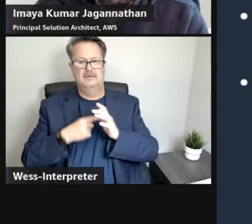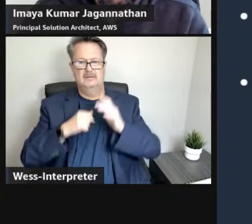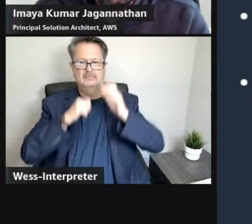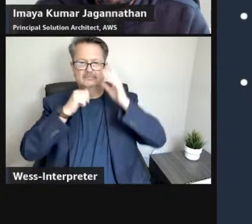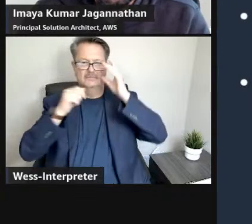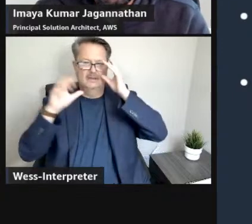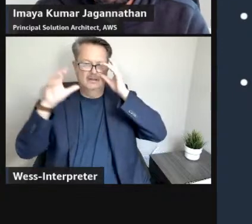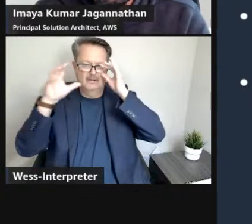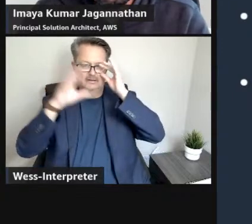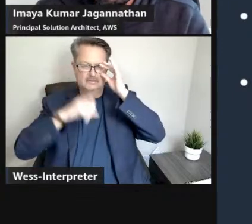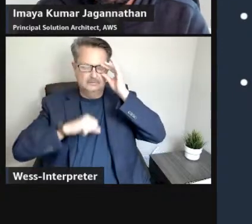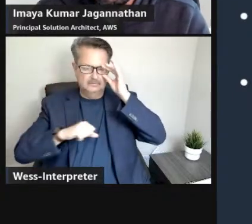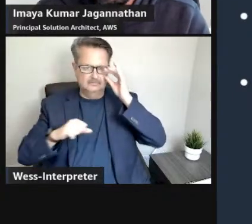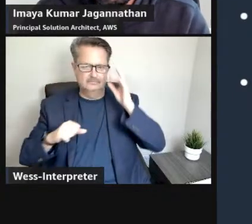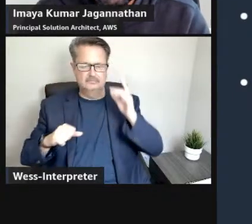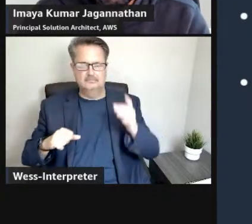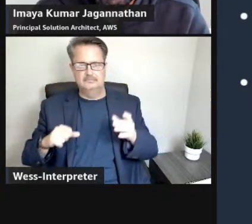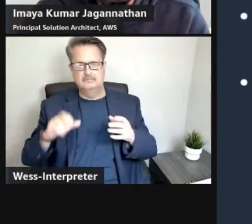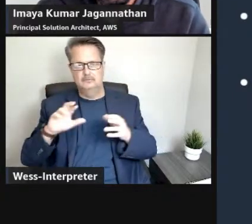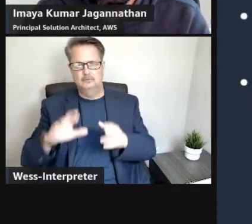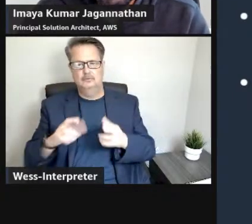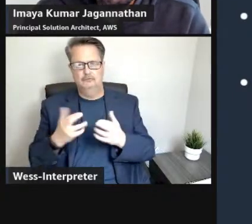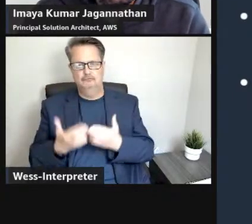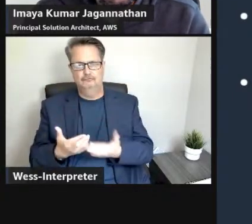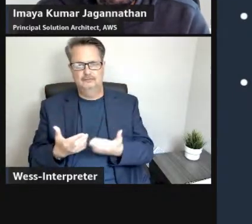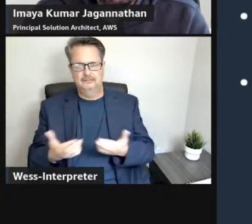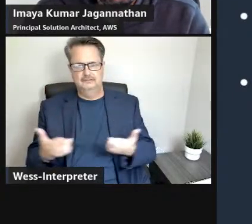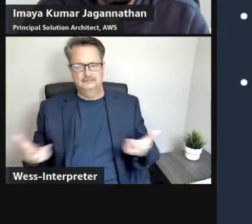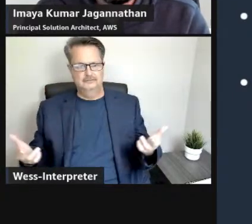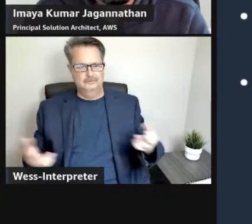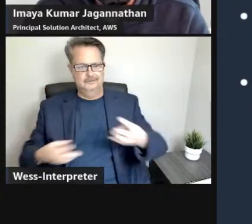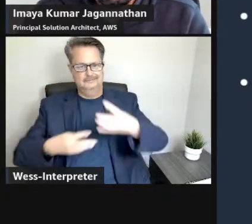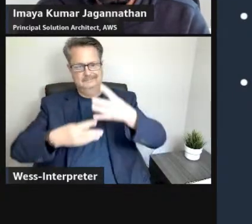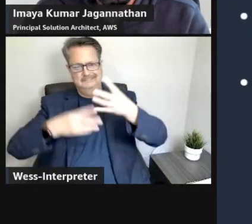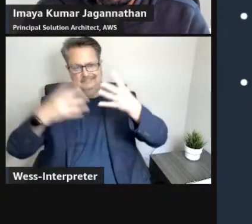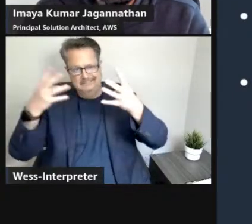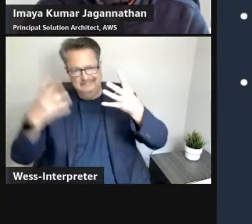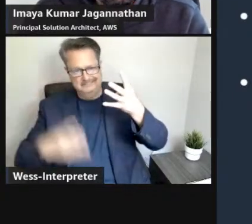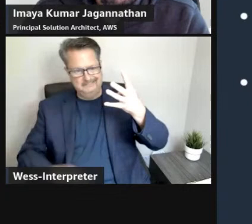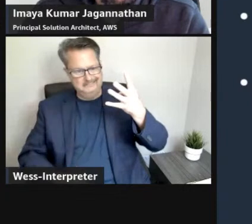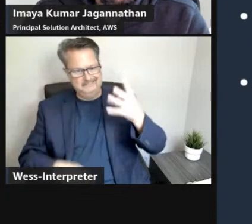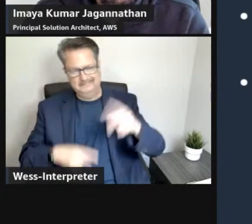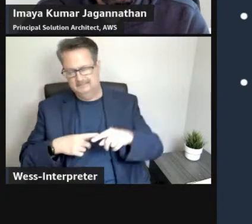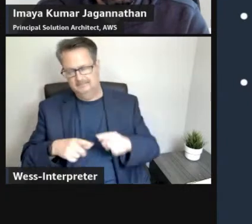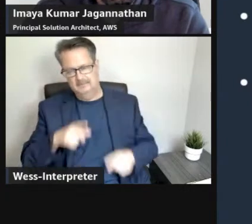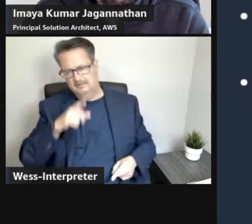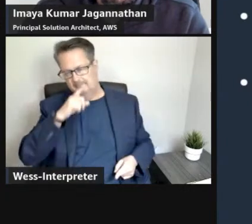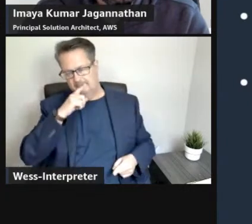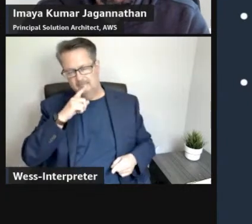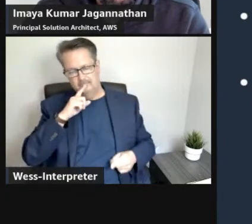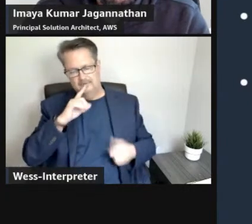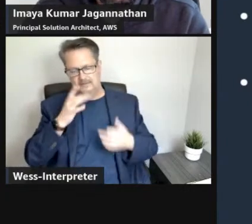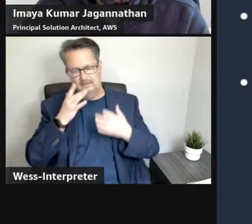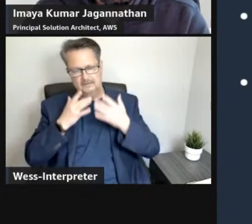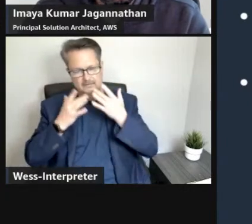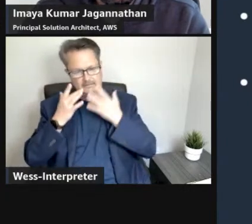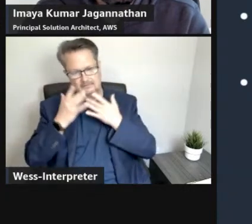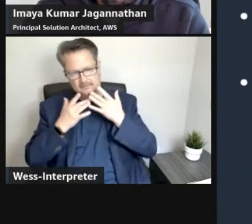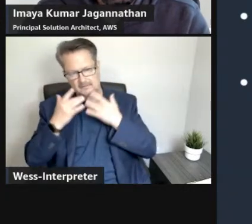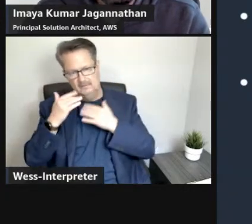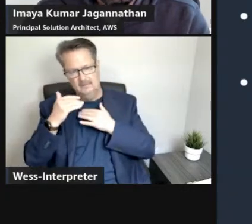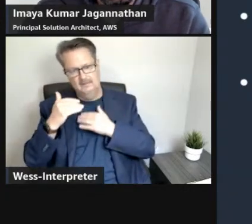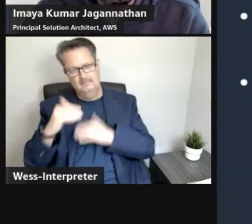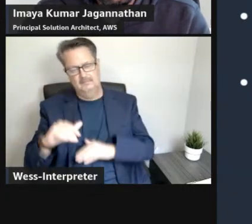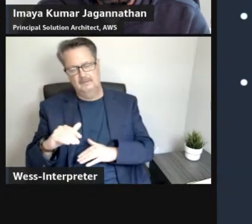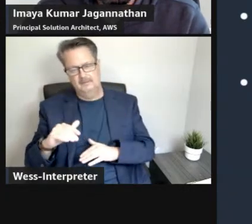be resources are infinite, but that's really not the case. If resources are finite in any environment or limited, so you want